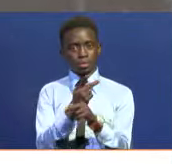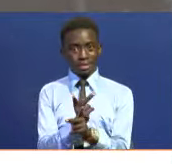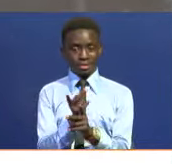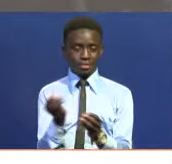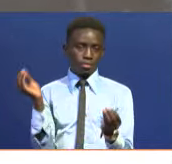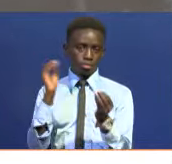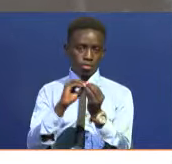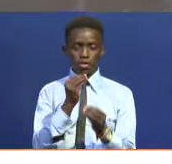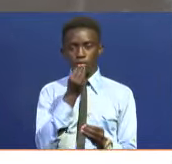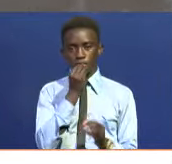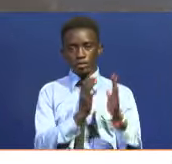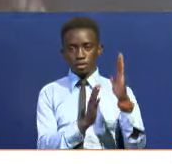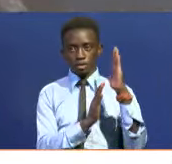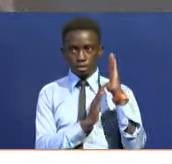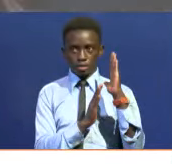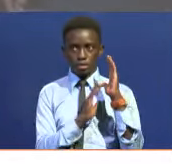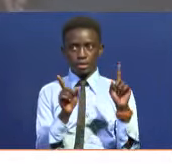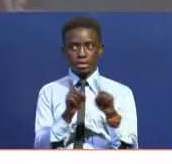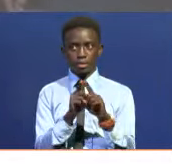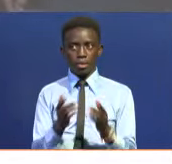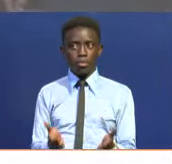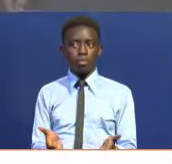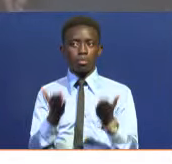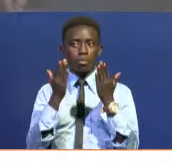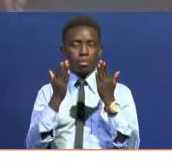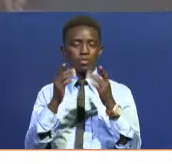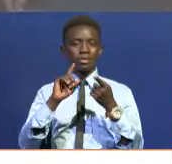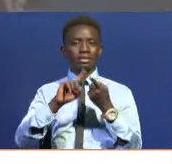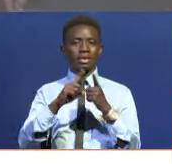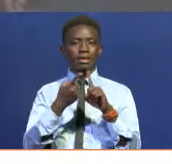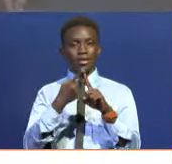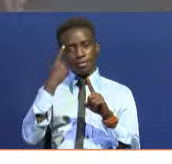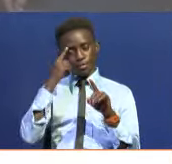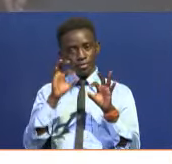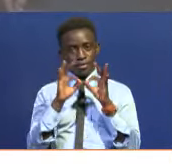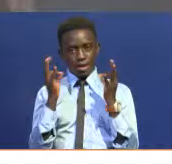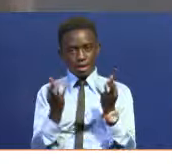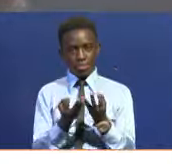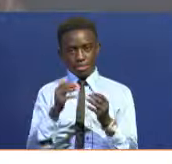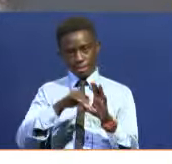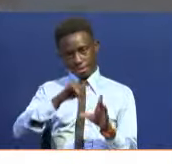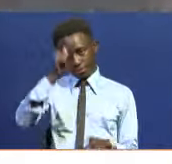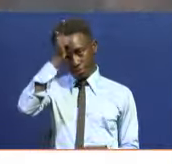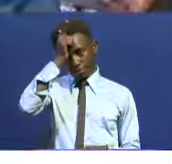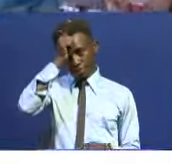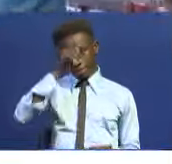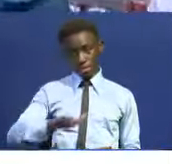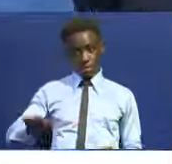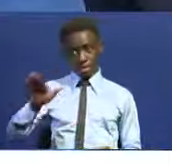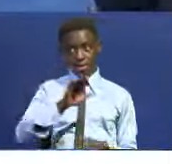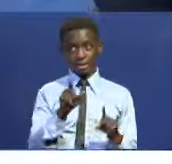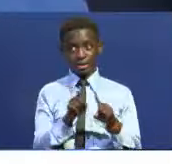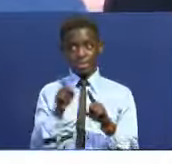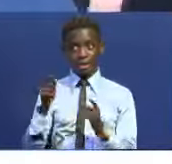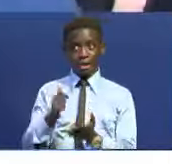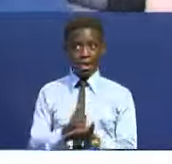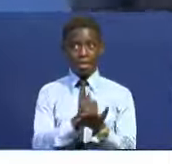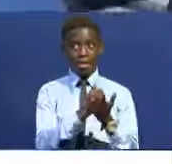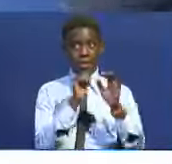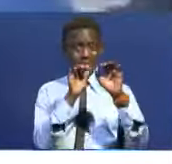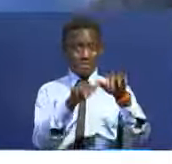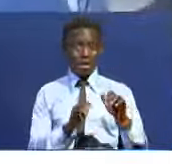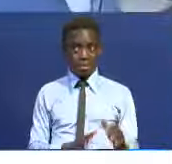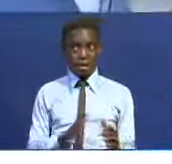and uplifting the living standards of families in the rural areas. The availability of water has enabled farmers to cultivate